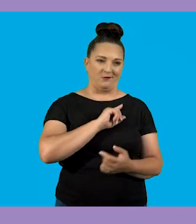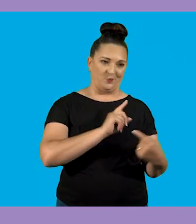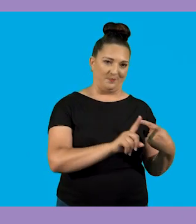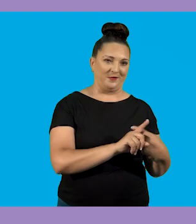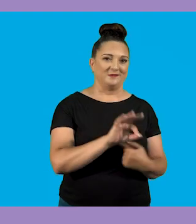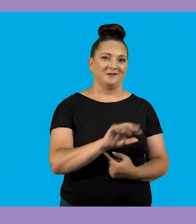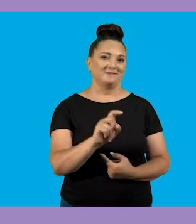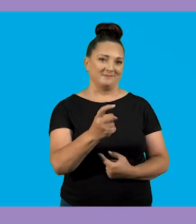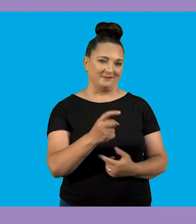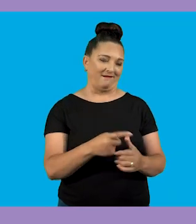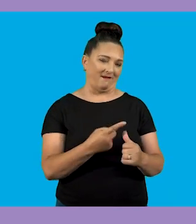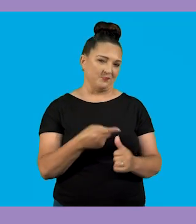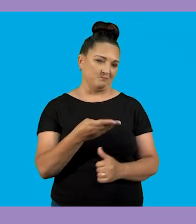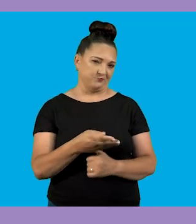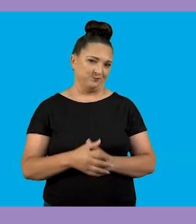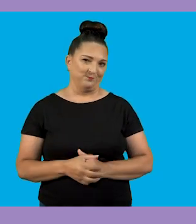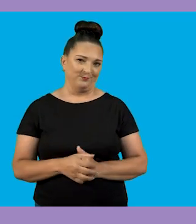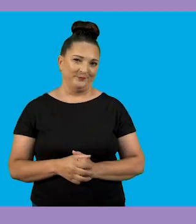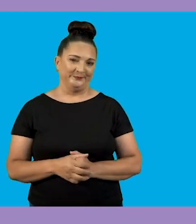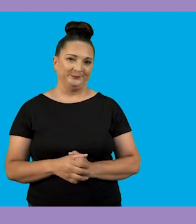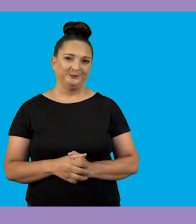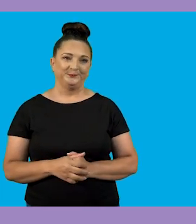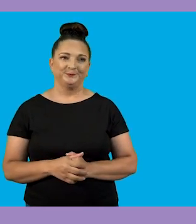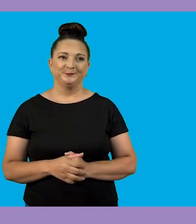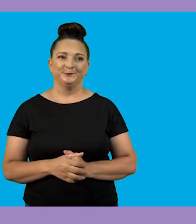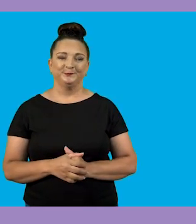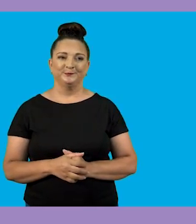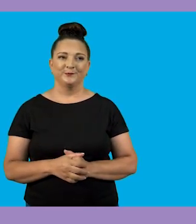a 3x as our answer.